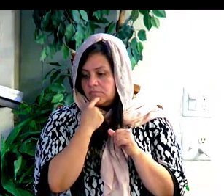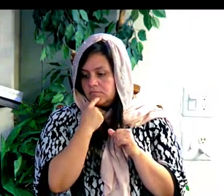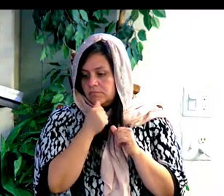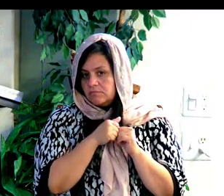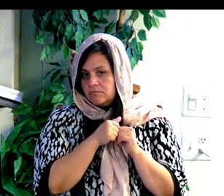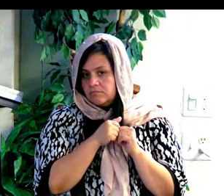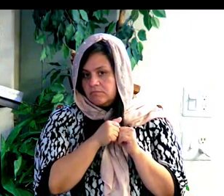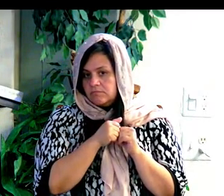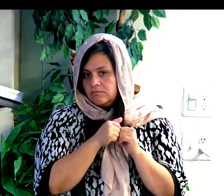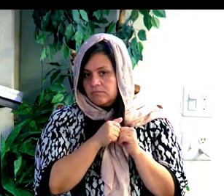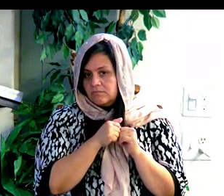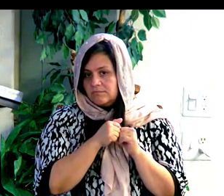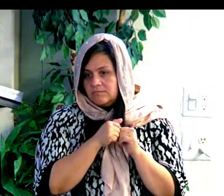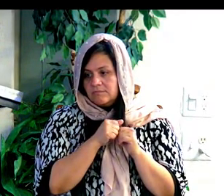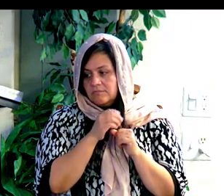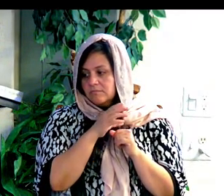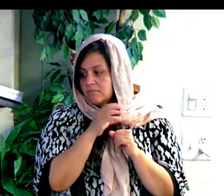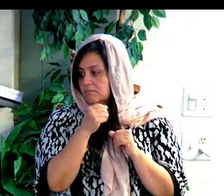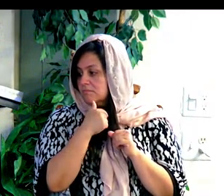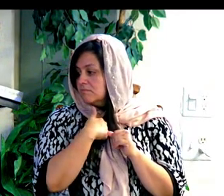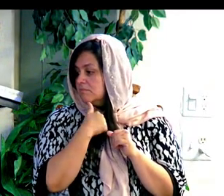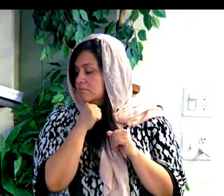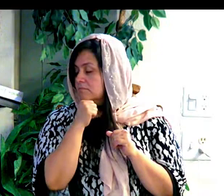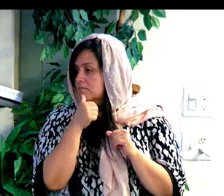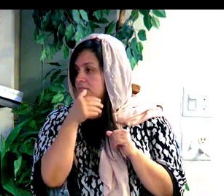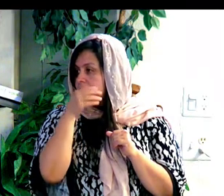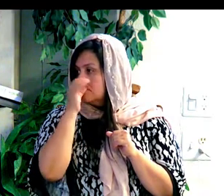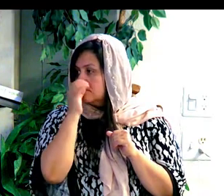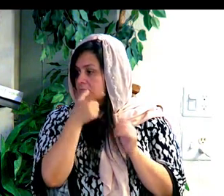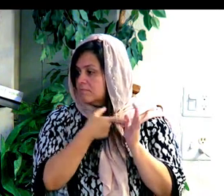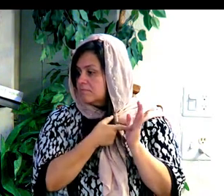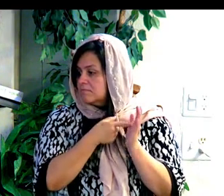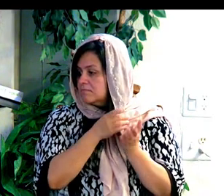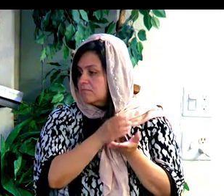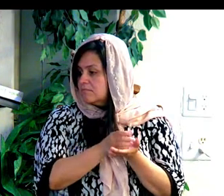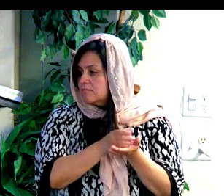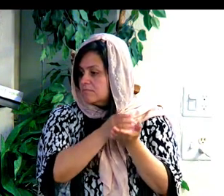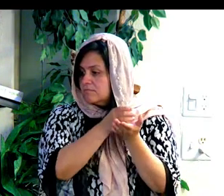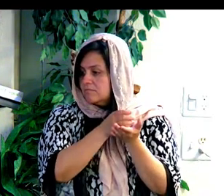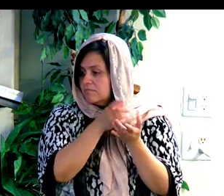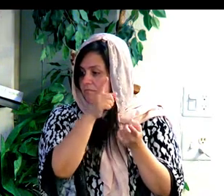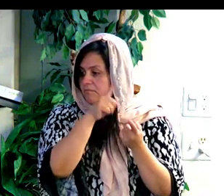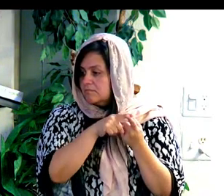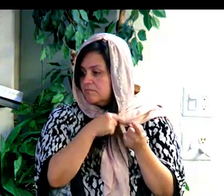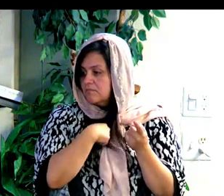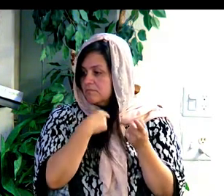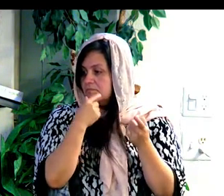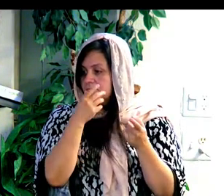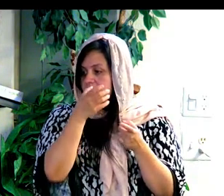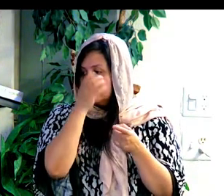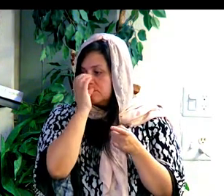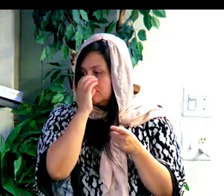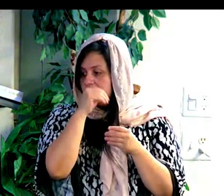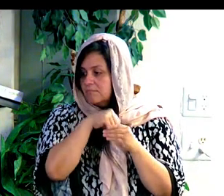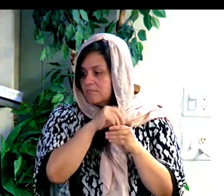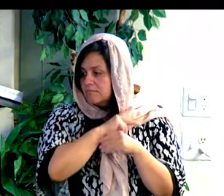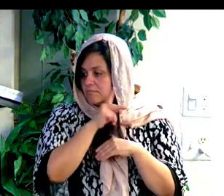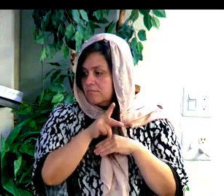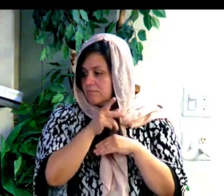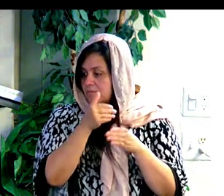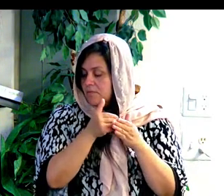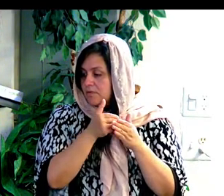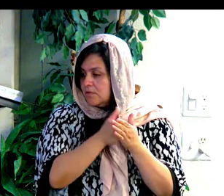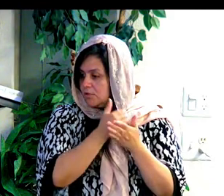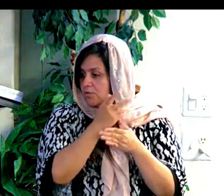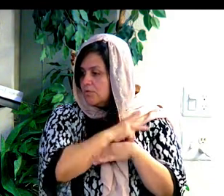unless I tell you drink it with you in the kingdom. ¿Y qué es lo que nos dijo Yeshua? Que yo no voy a tomar de esta copa de nuevo hasta que estemos